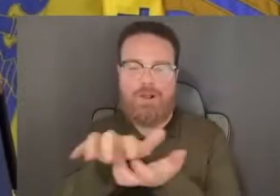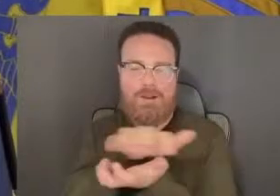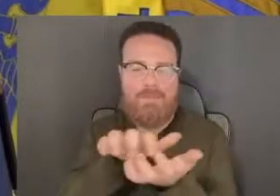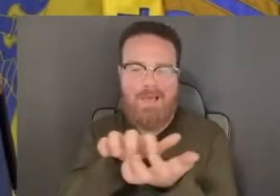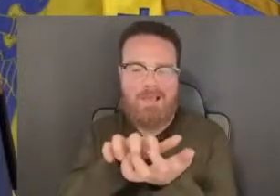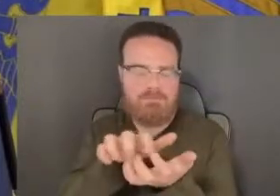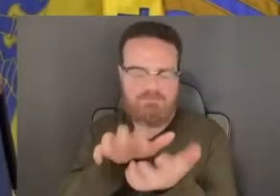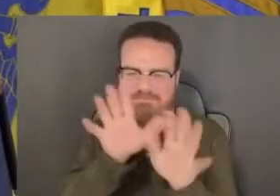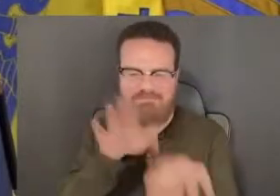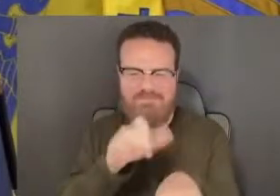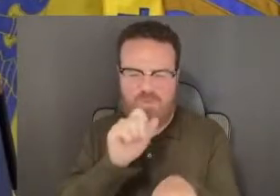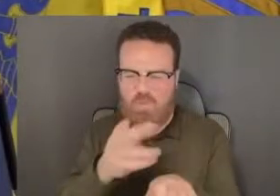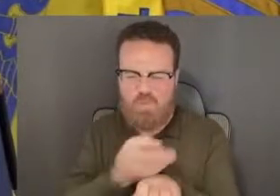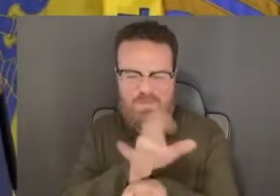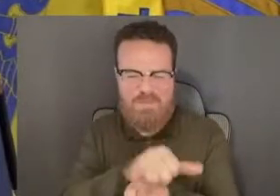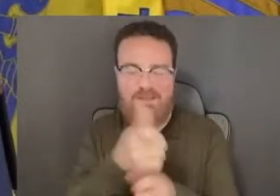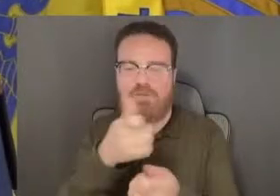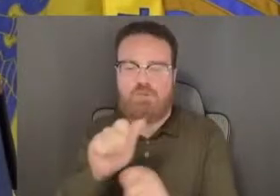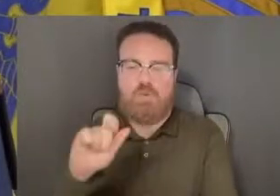carrot juice.